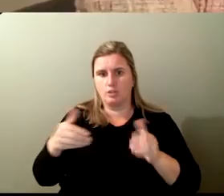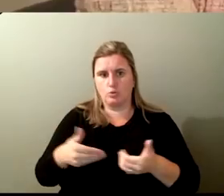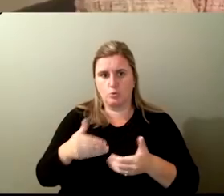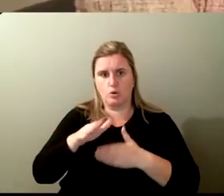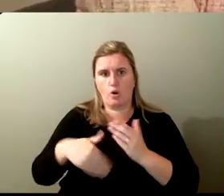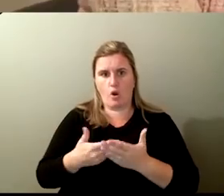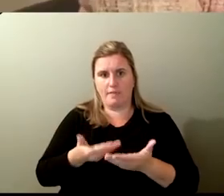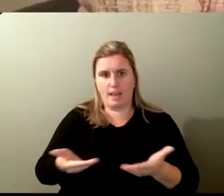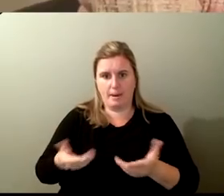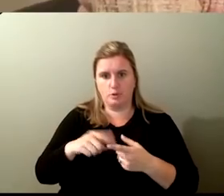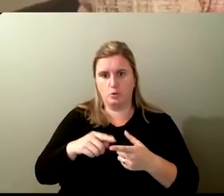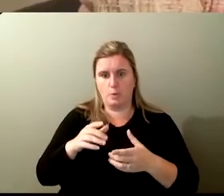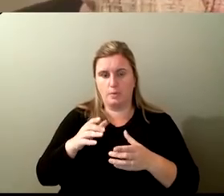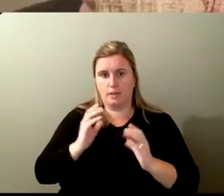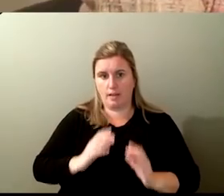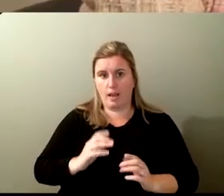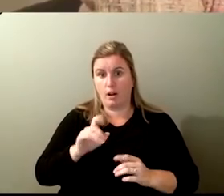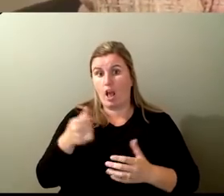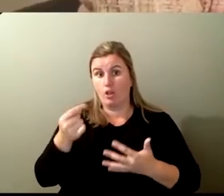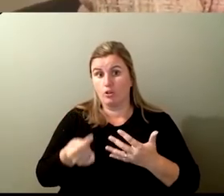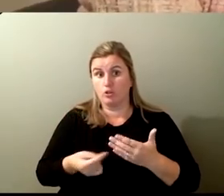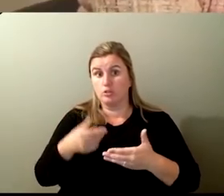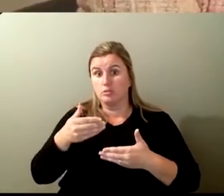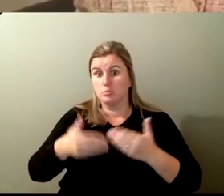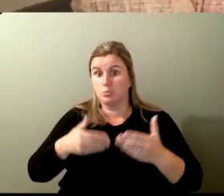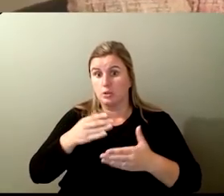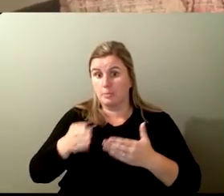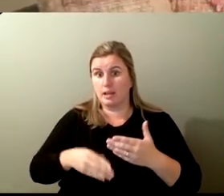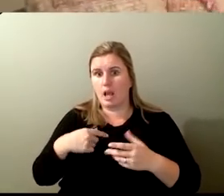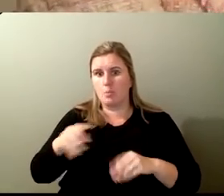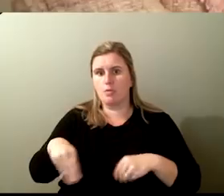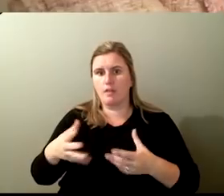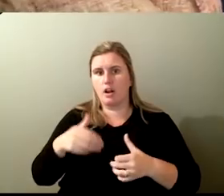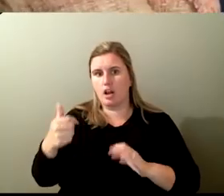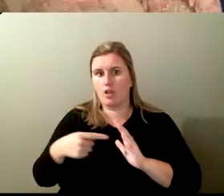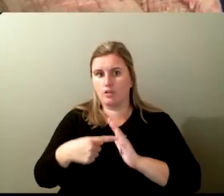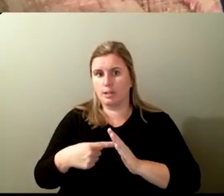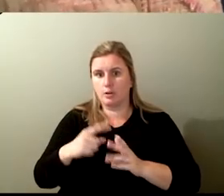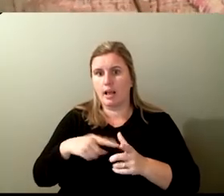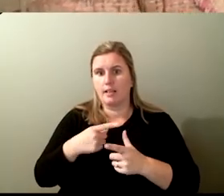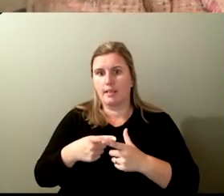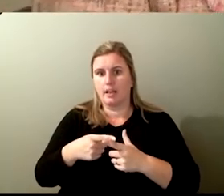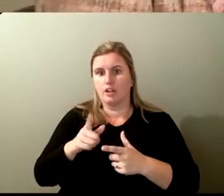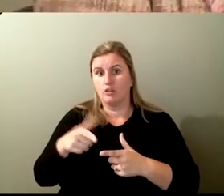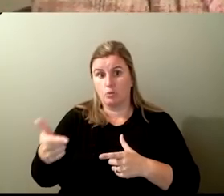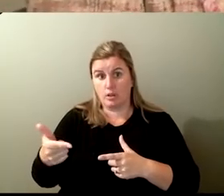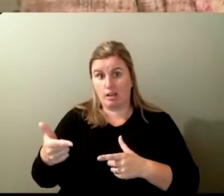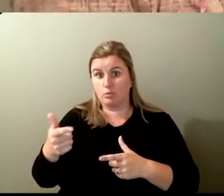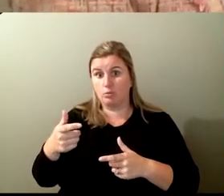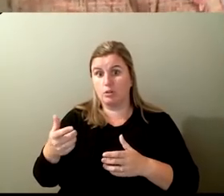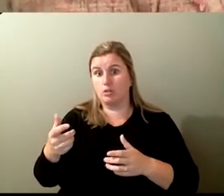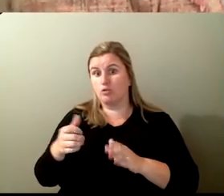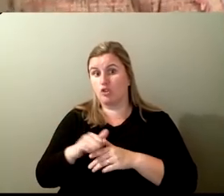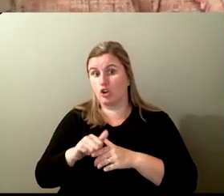the client. All the other steps were completed. I'll provide another demonstration, and then if you'd like, we could rehearse